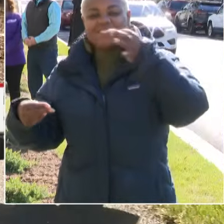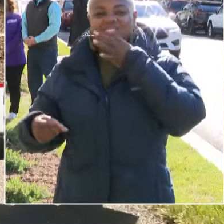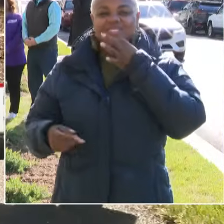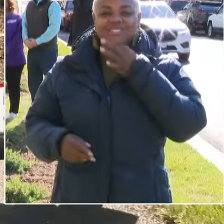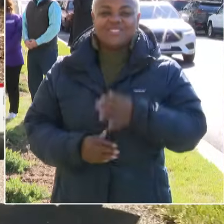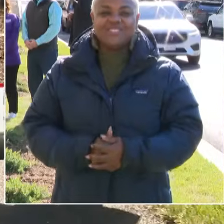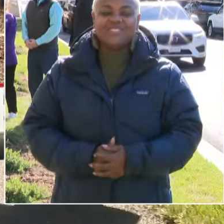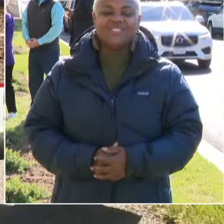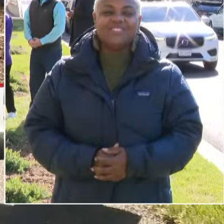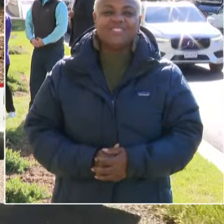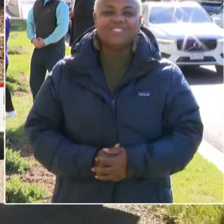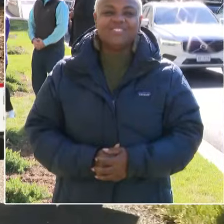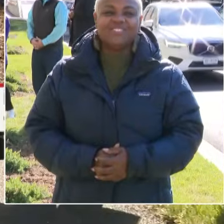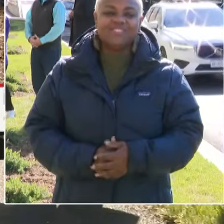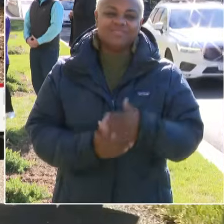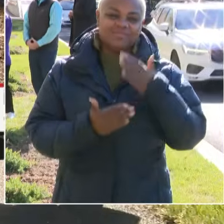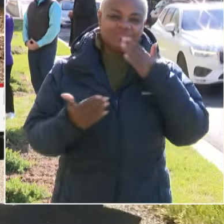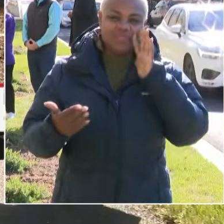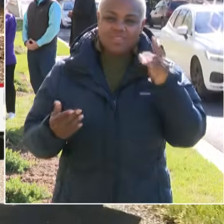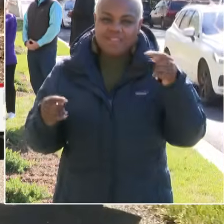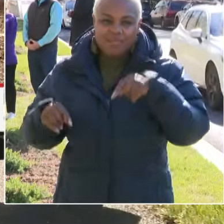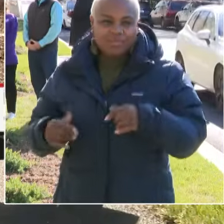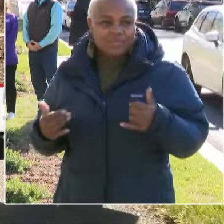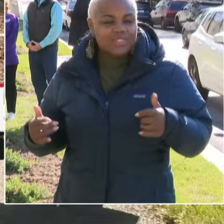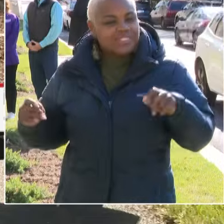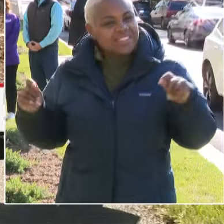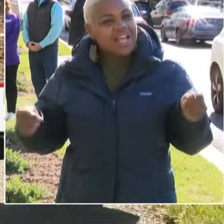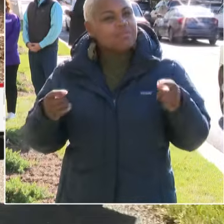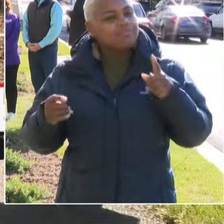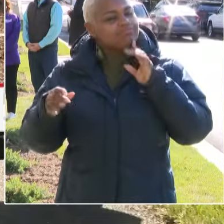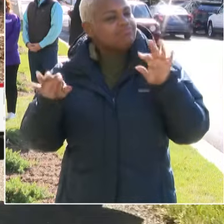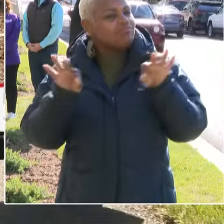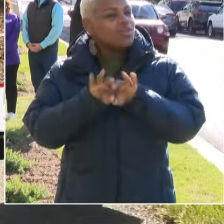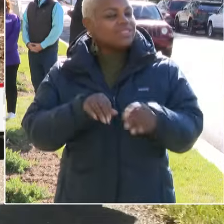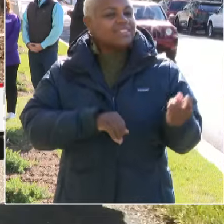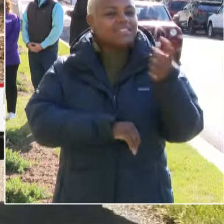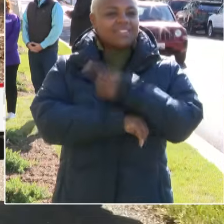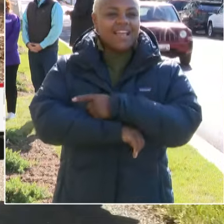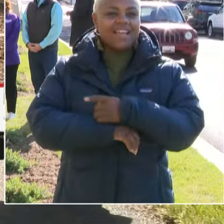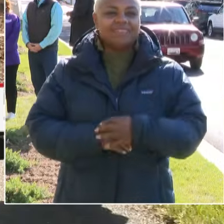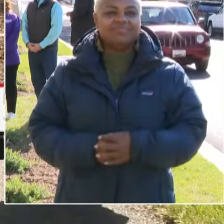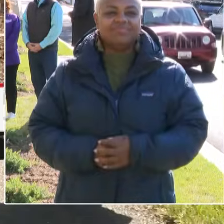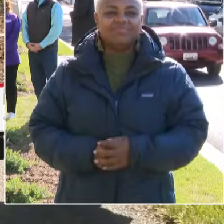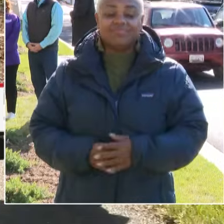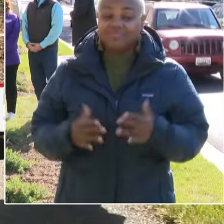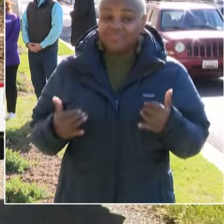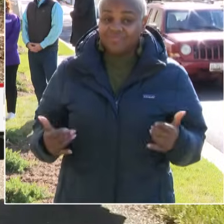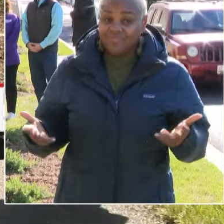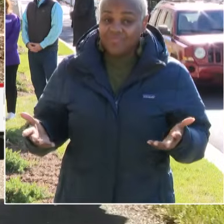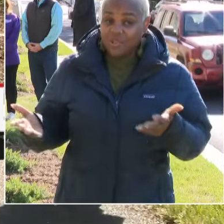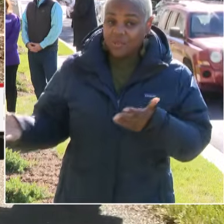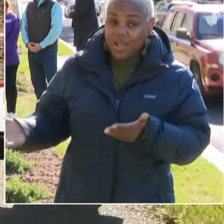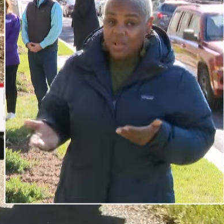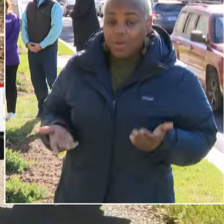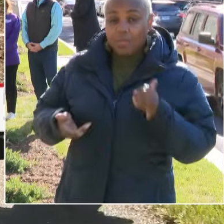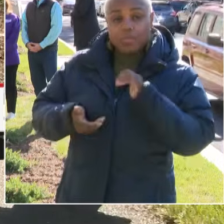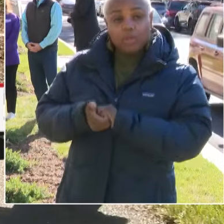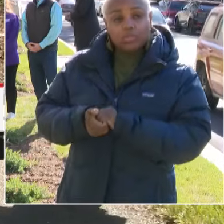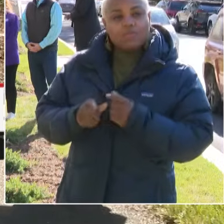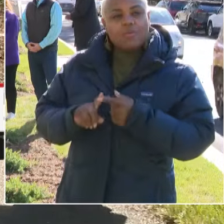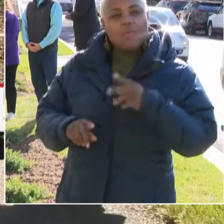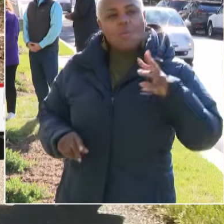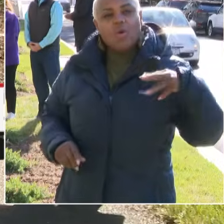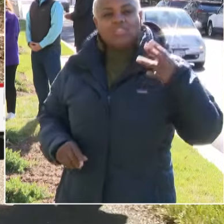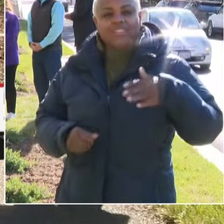being with us today to celebrate this important day. I would like to now welcome our partner from Washington Area Bicyclist